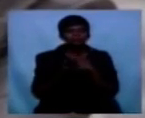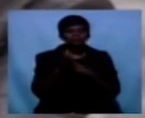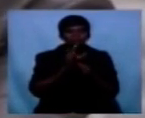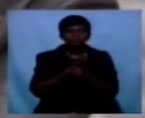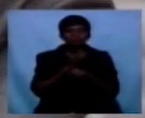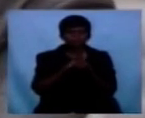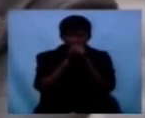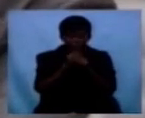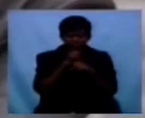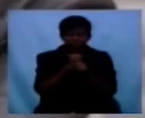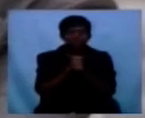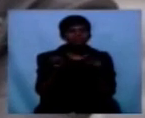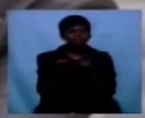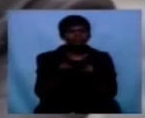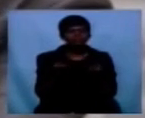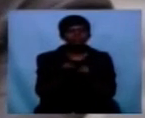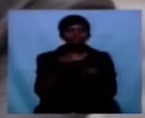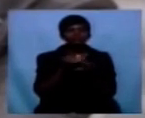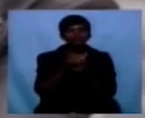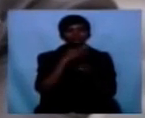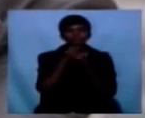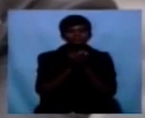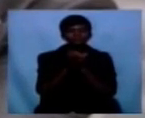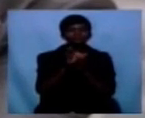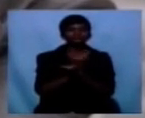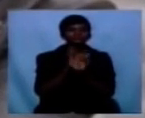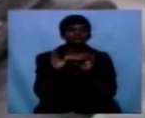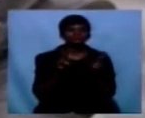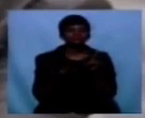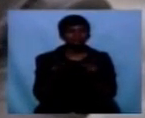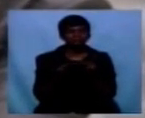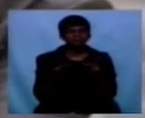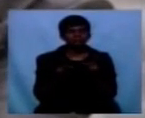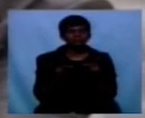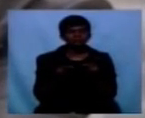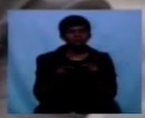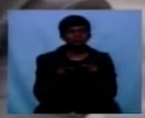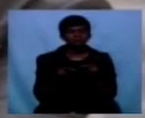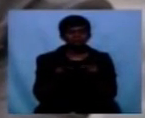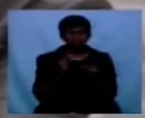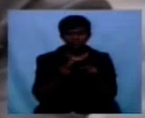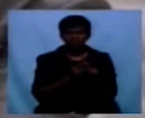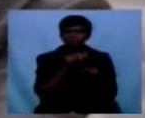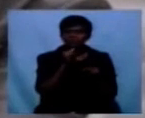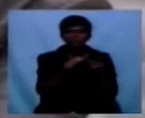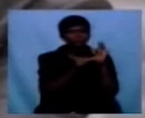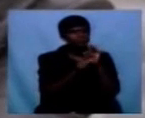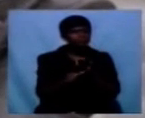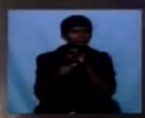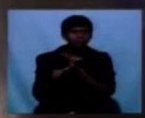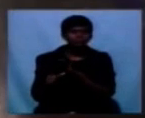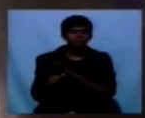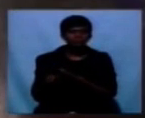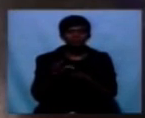is made, it will be made in the interest of the Zambian people. Or that we don't victimize anybody, or